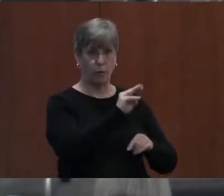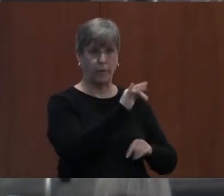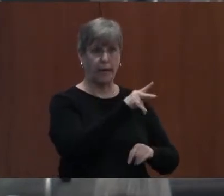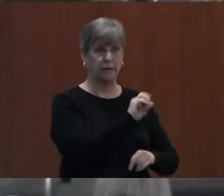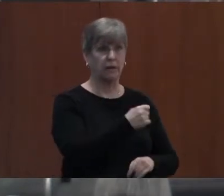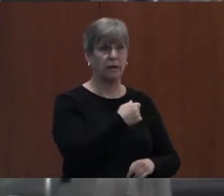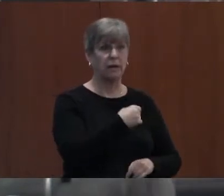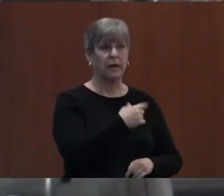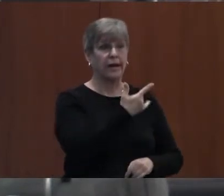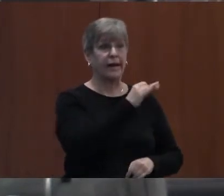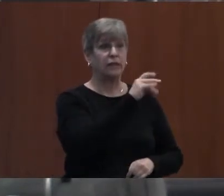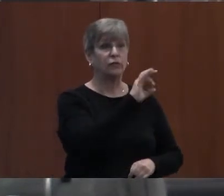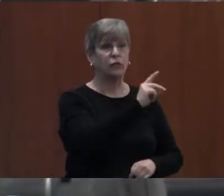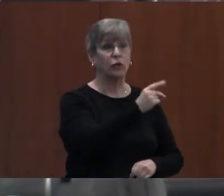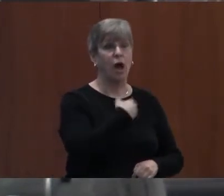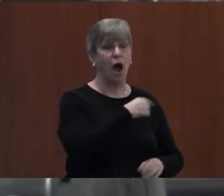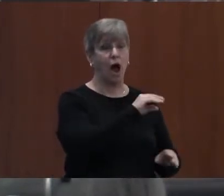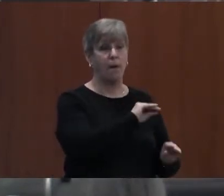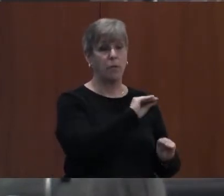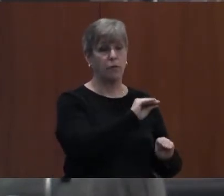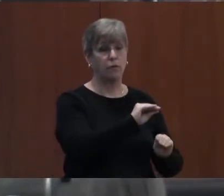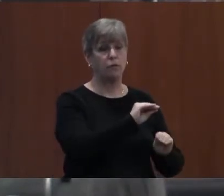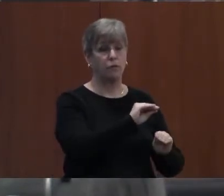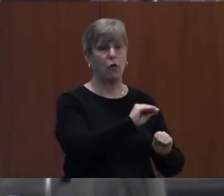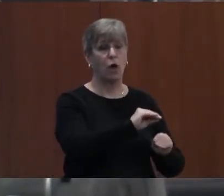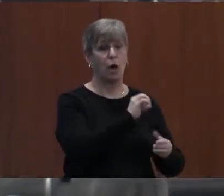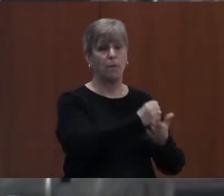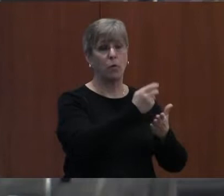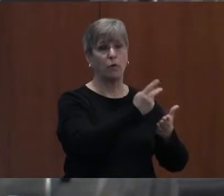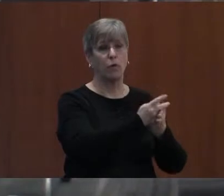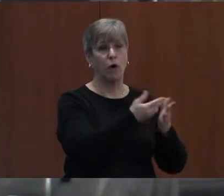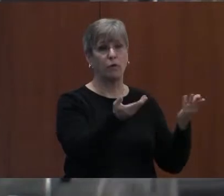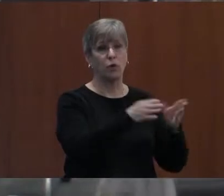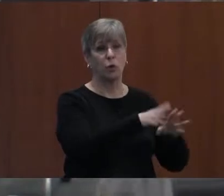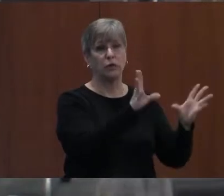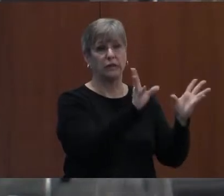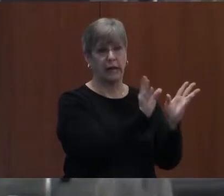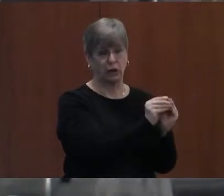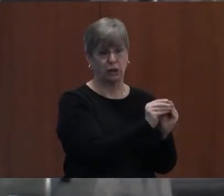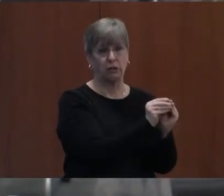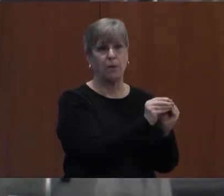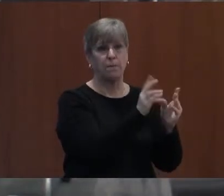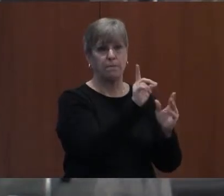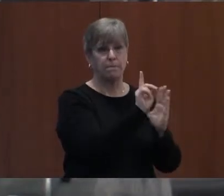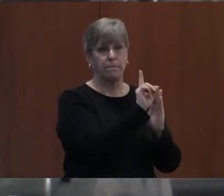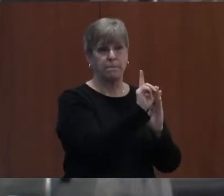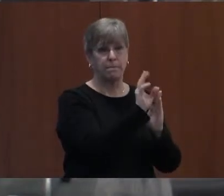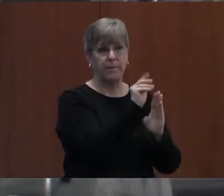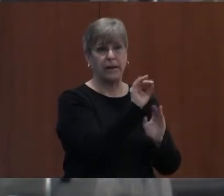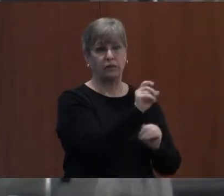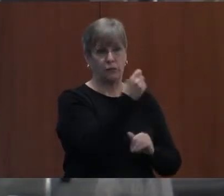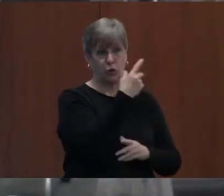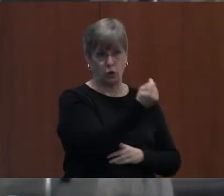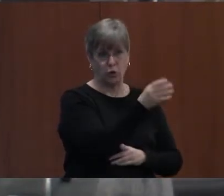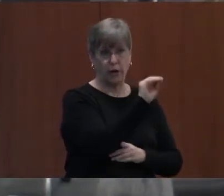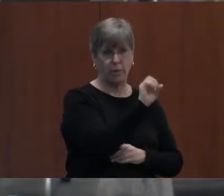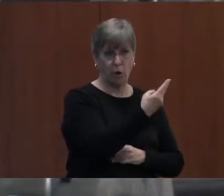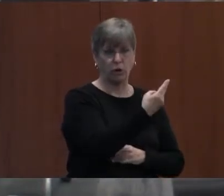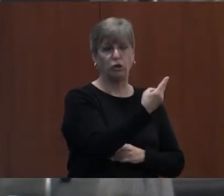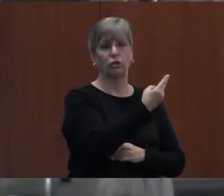Williams, I move for the approval of the closed session minutes dated Tuesday, March 1st, 2021. Thank